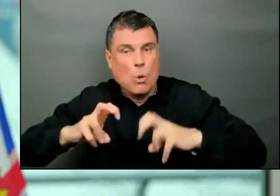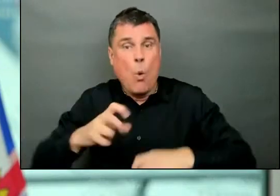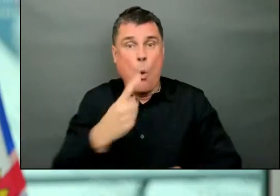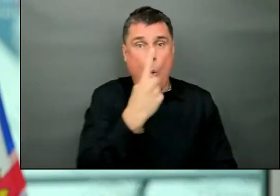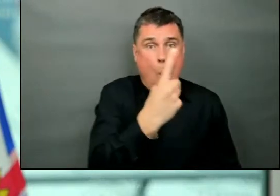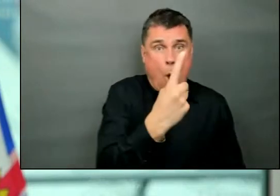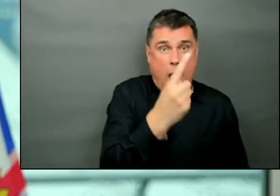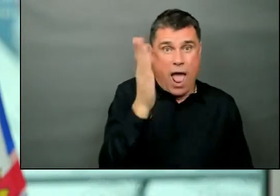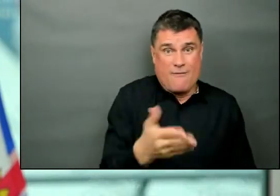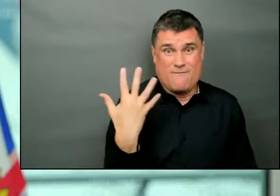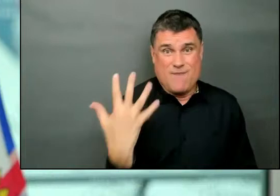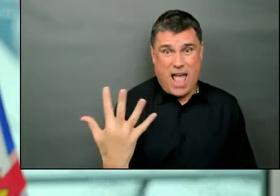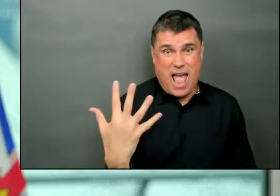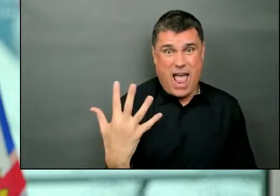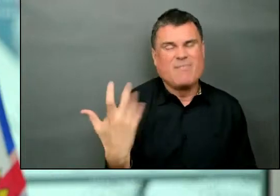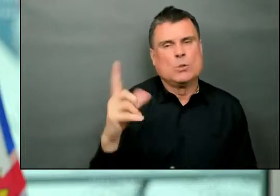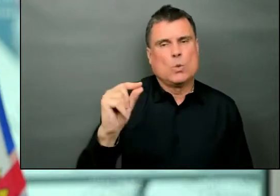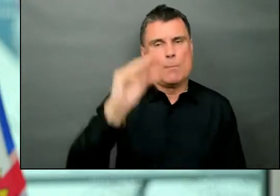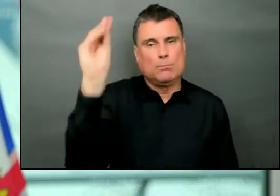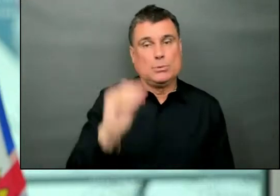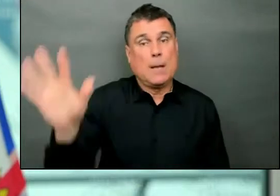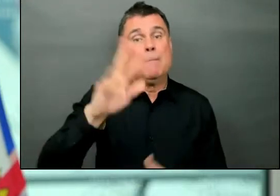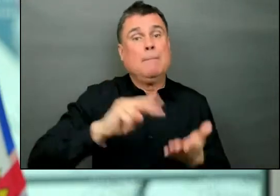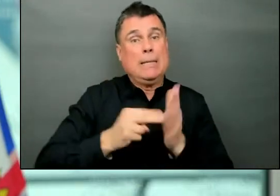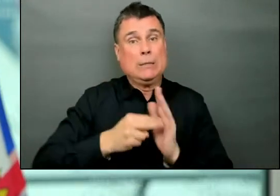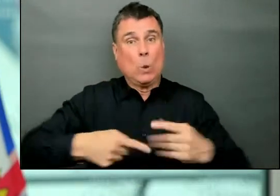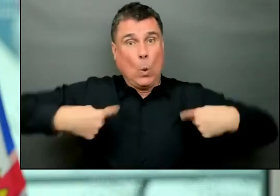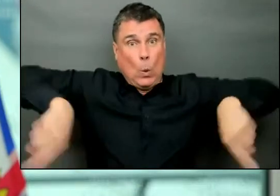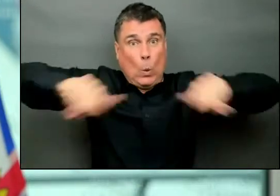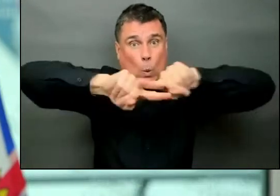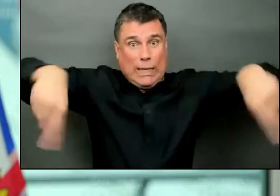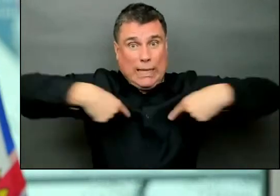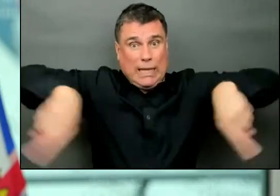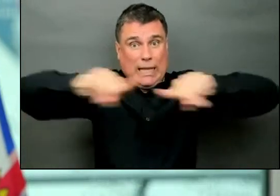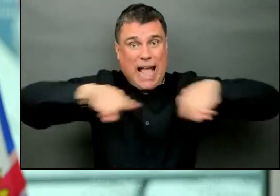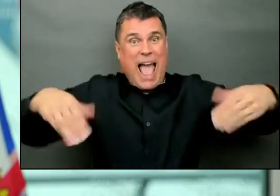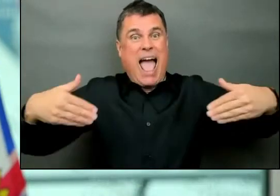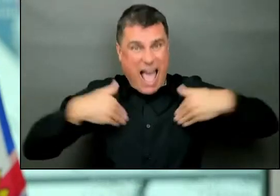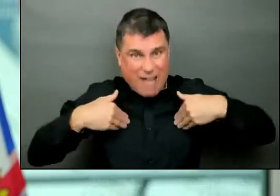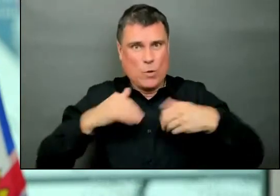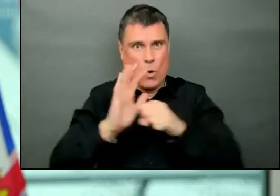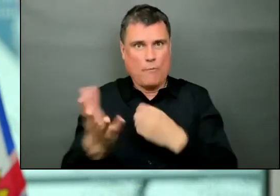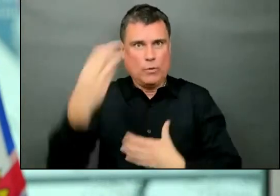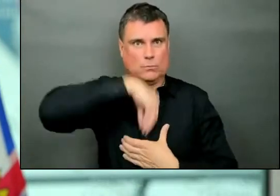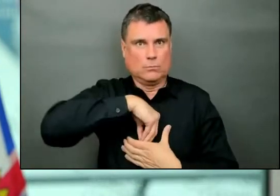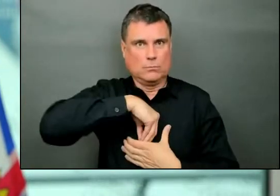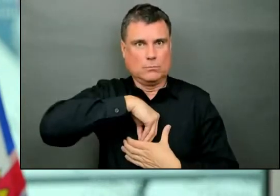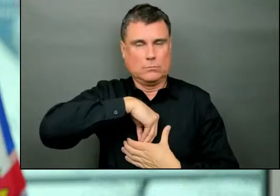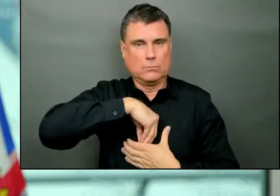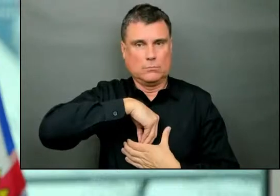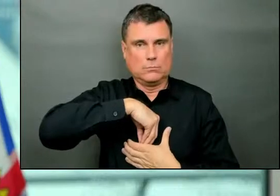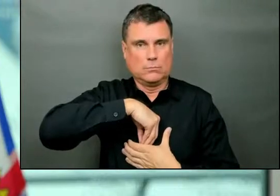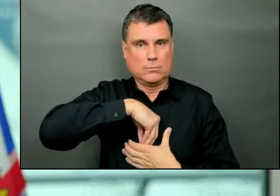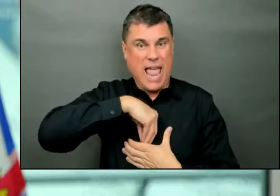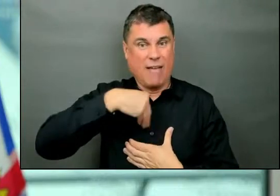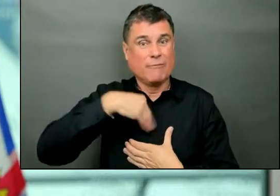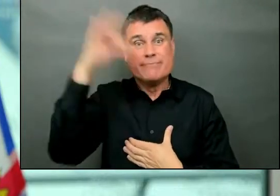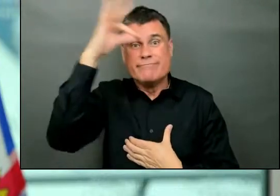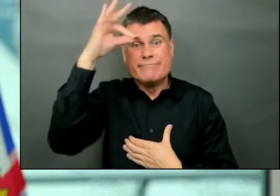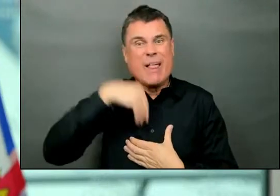So that is, you know, that is what we have been reflecting all along in this. We